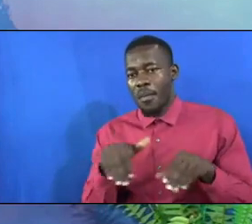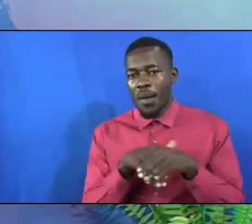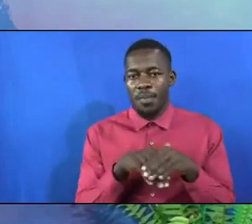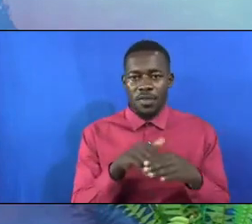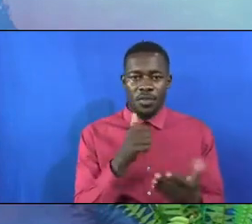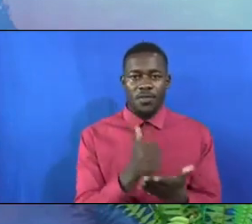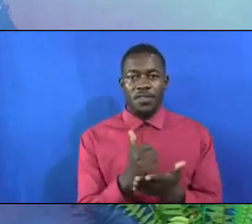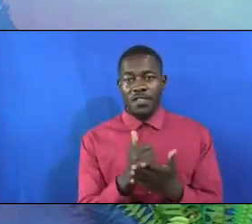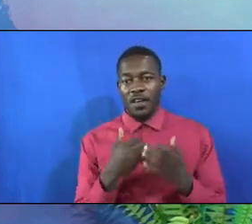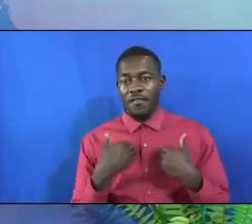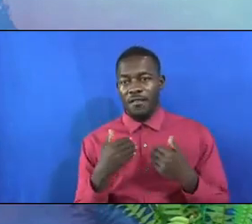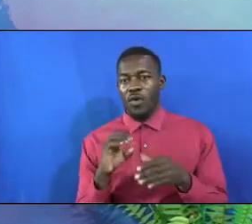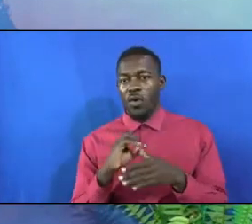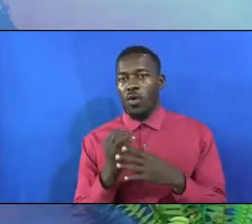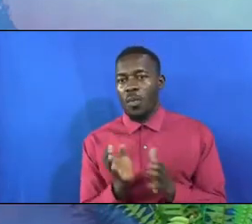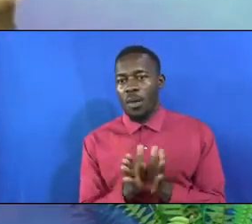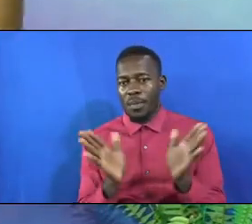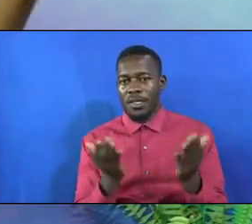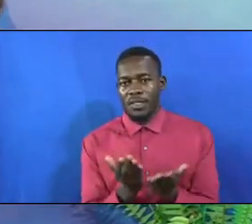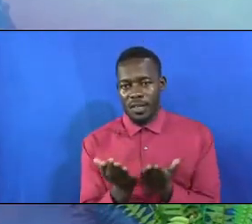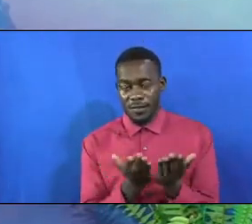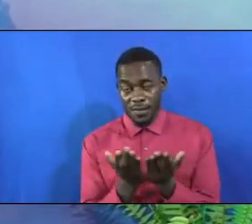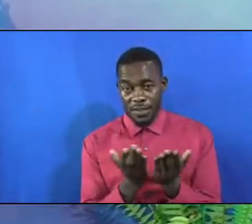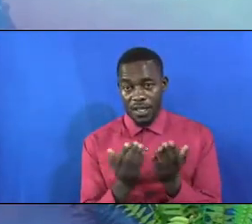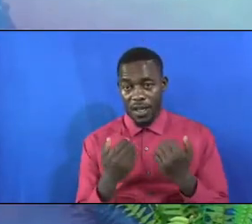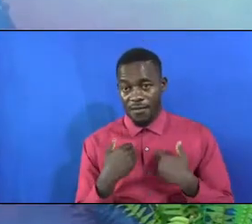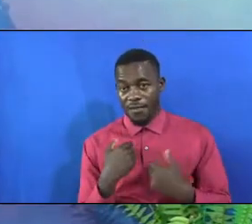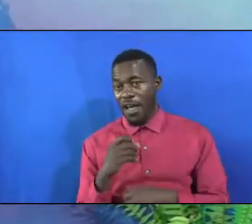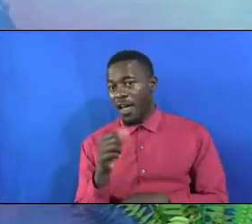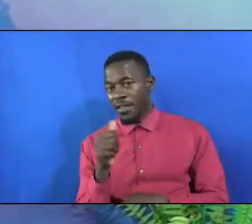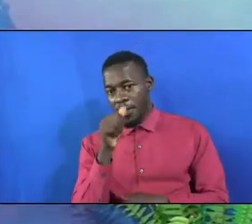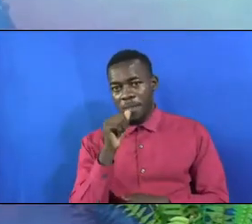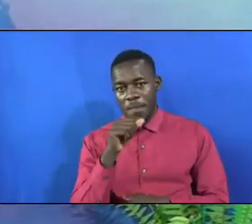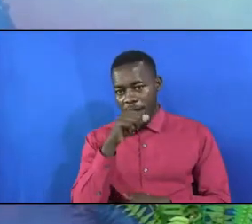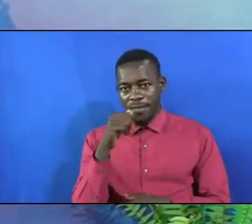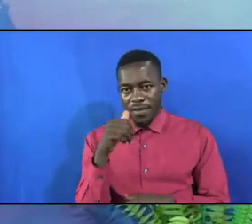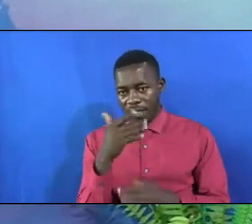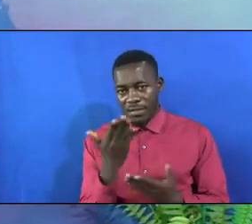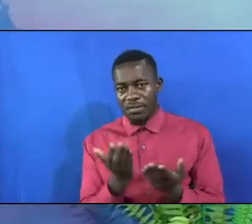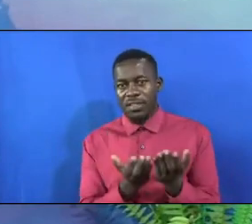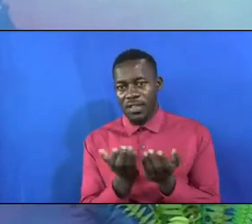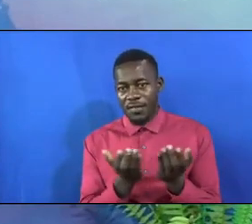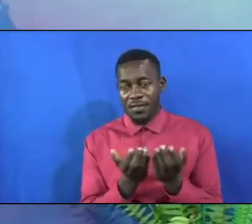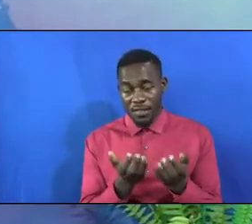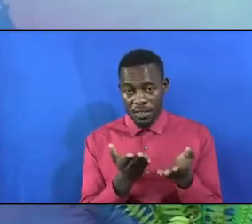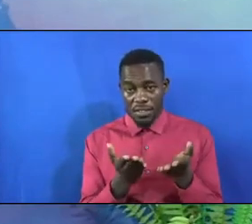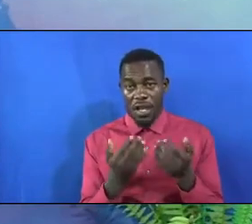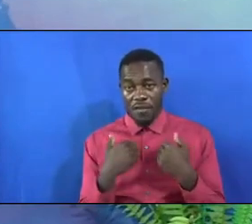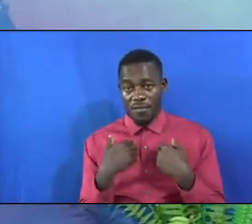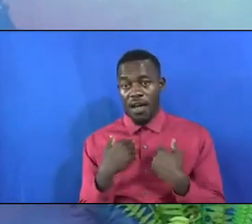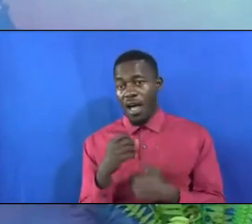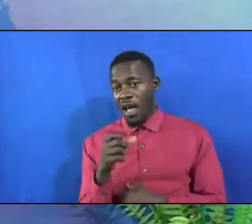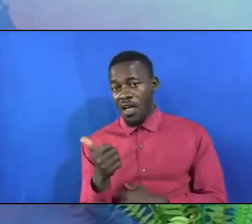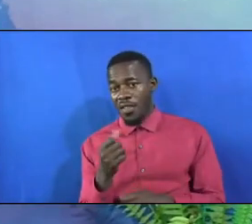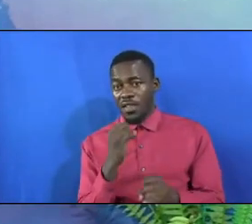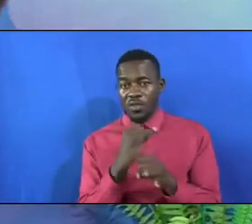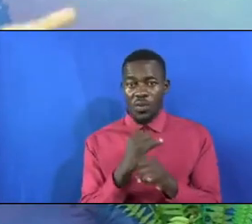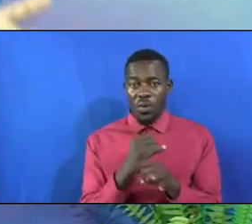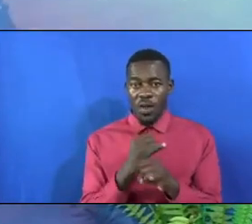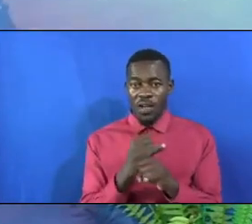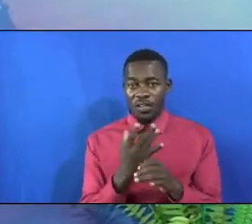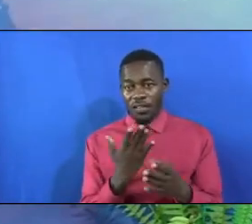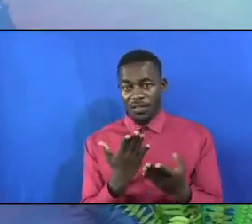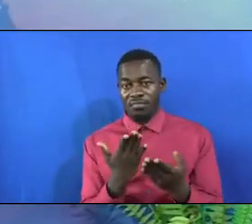or in the public service, as it is called. Maybe there are those who work in the private sectors. Maybe there are those who work really